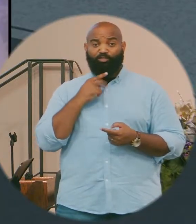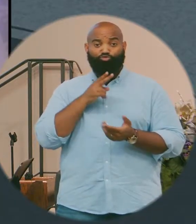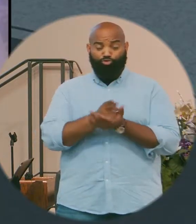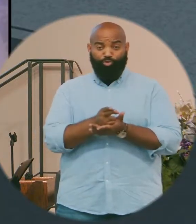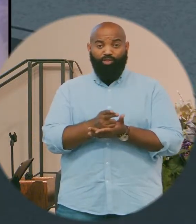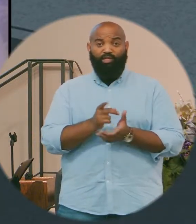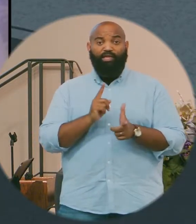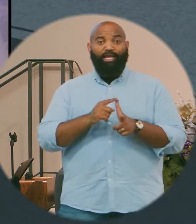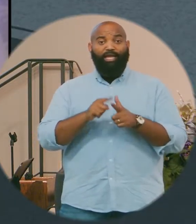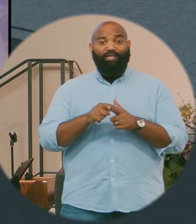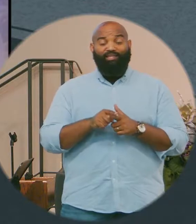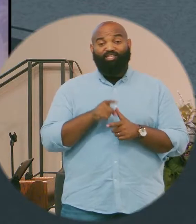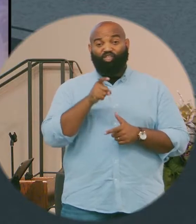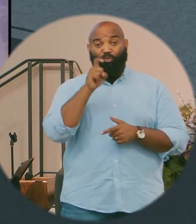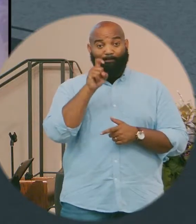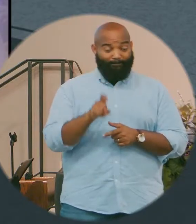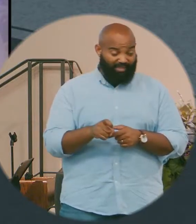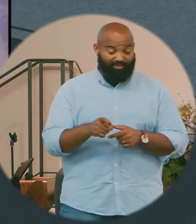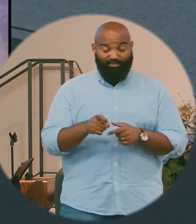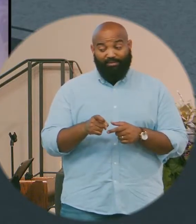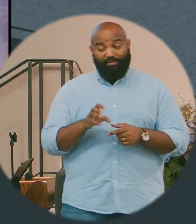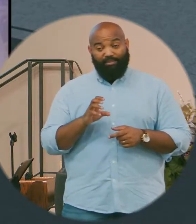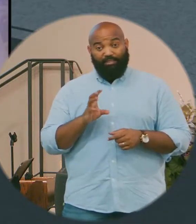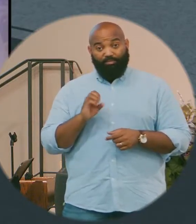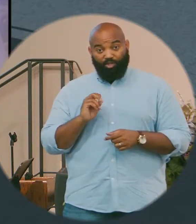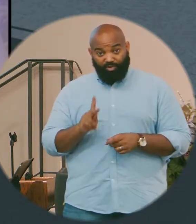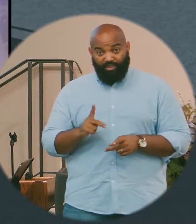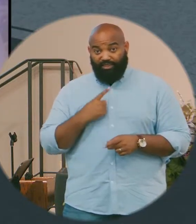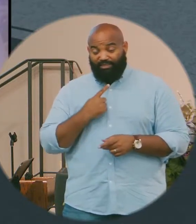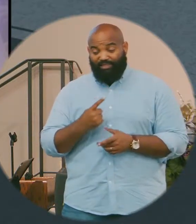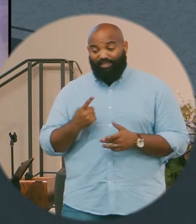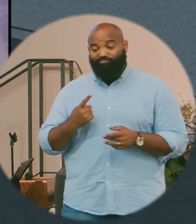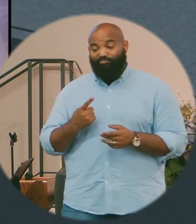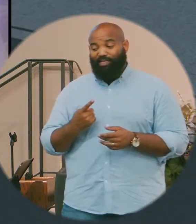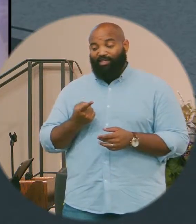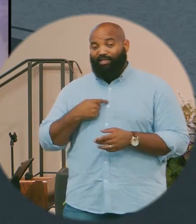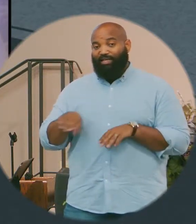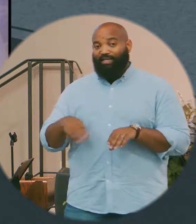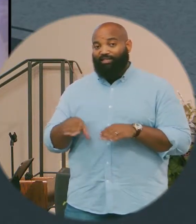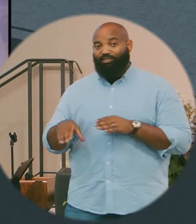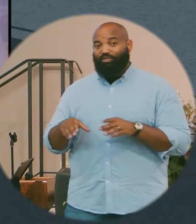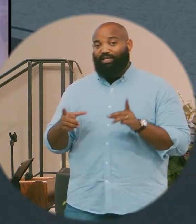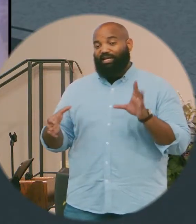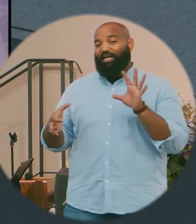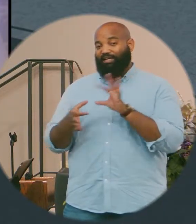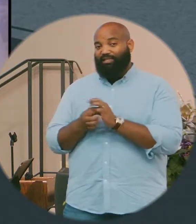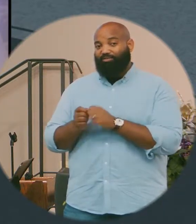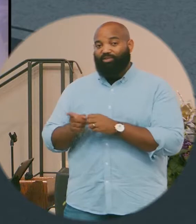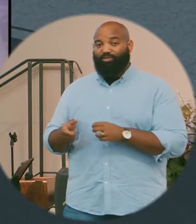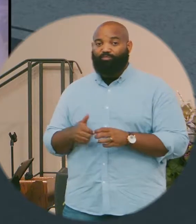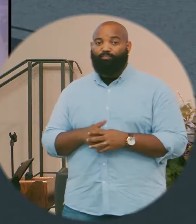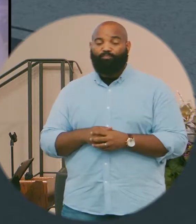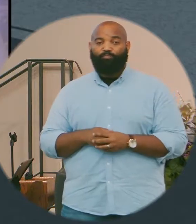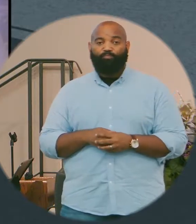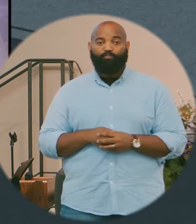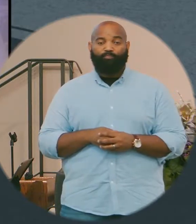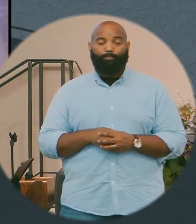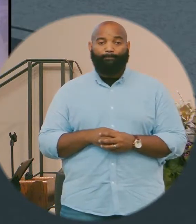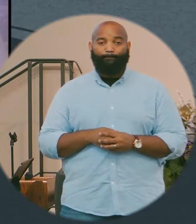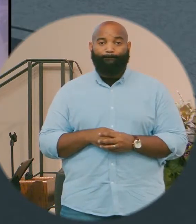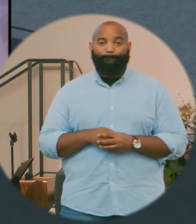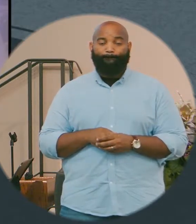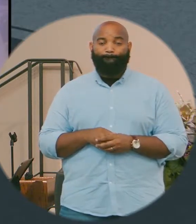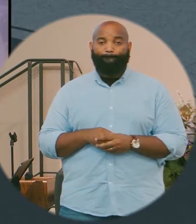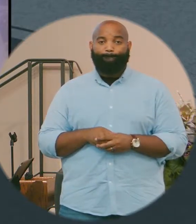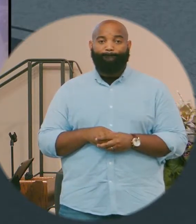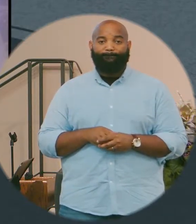prophet Nathan was assigned to David. Actually, he was the prophet for David and for King Solomon in the time of